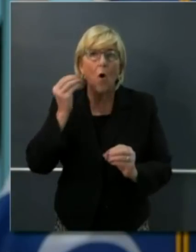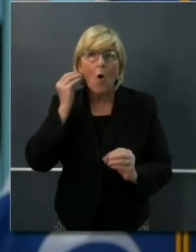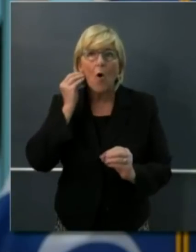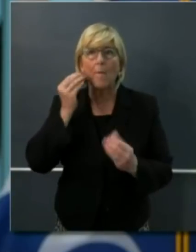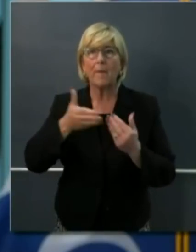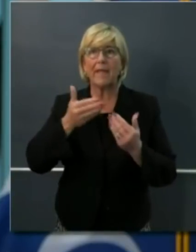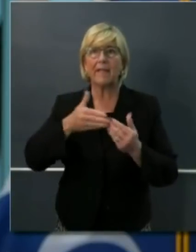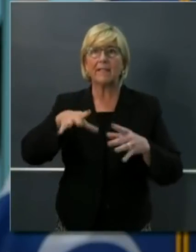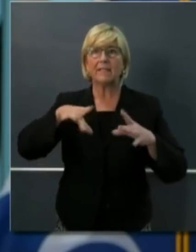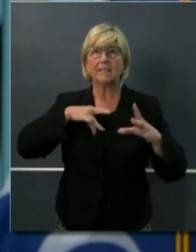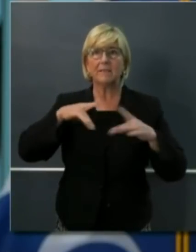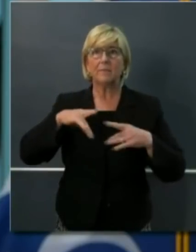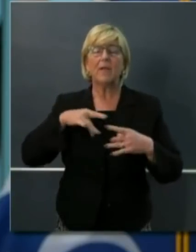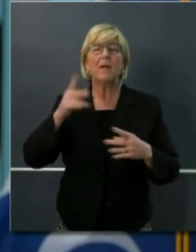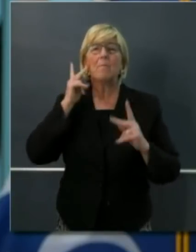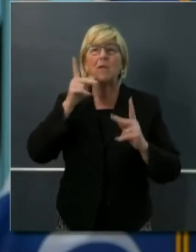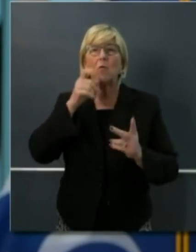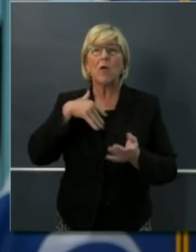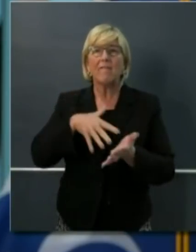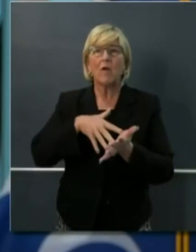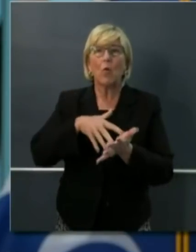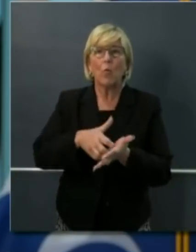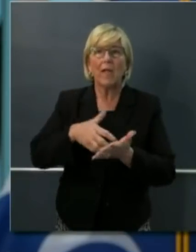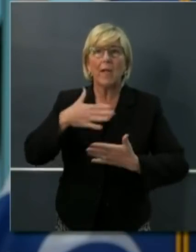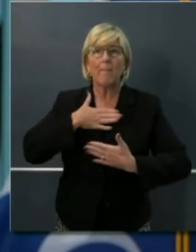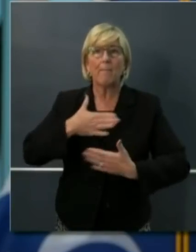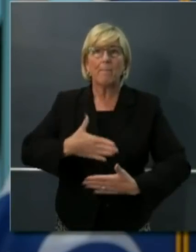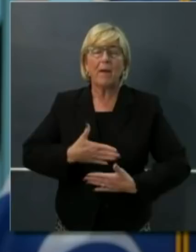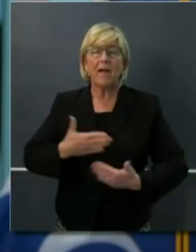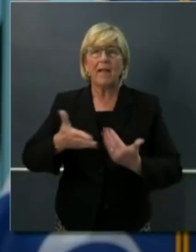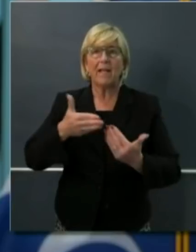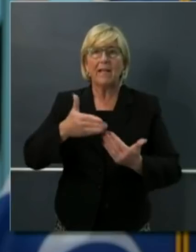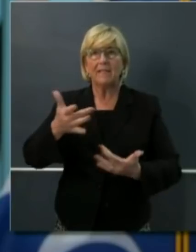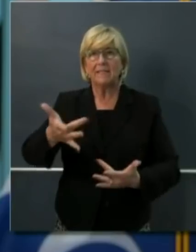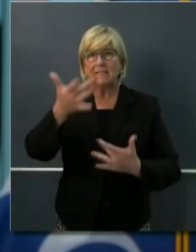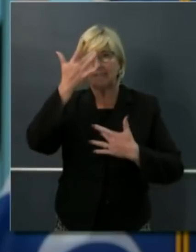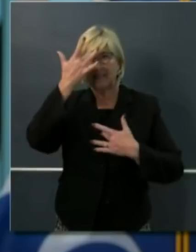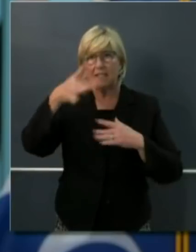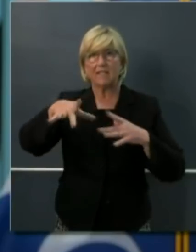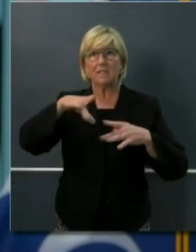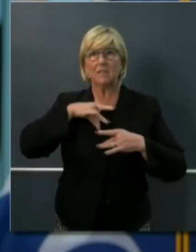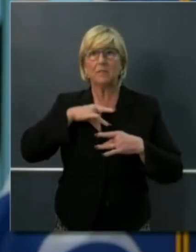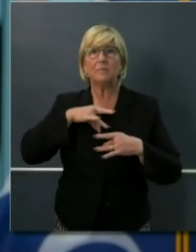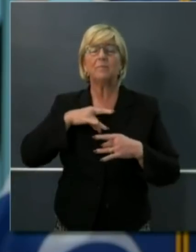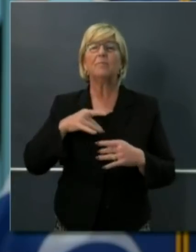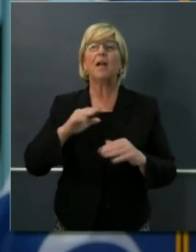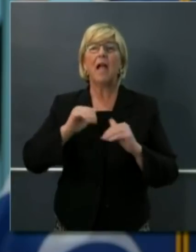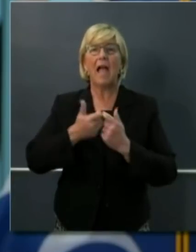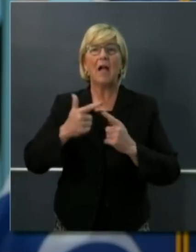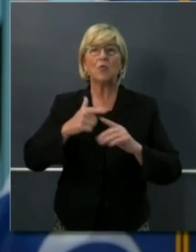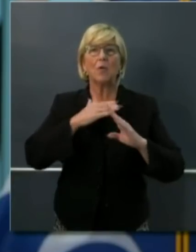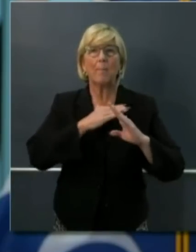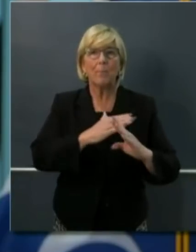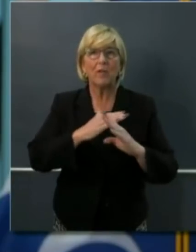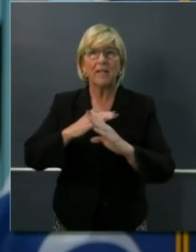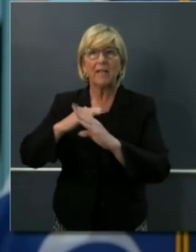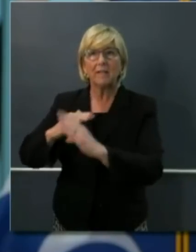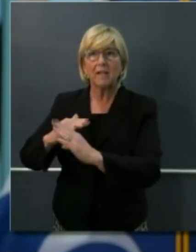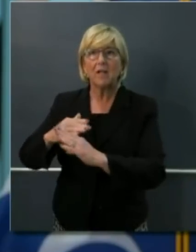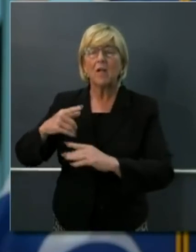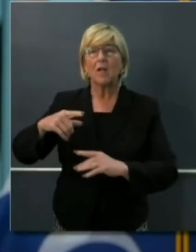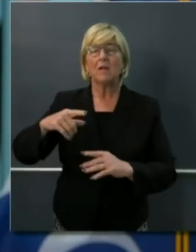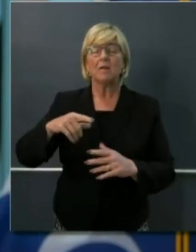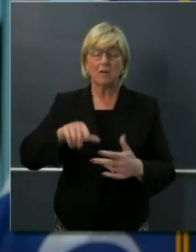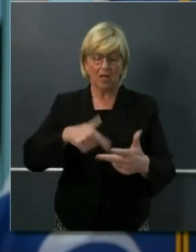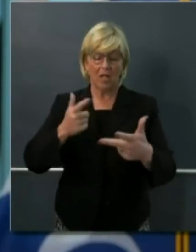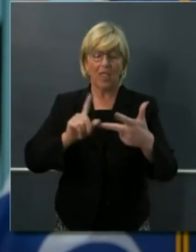with compromised immune systems. And that laid out framework for our second indicator, how we protect the most vulnerable. The